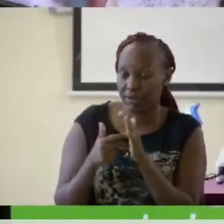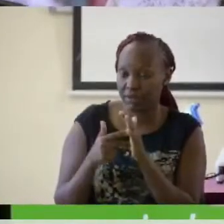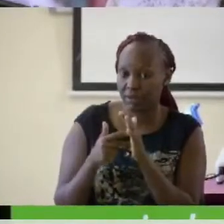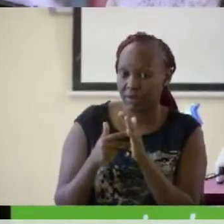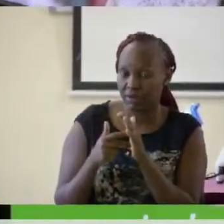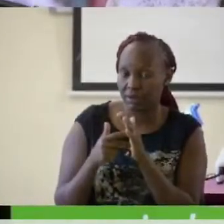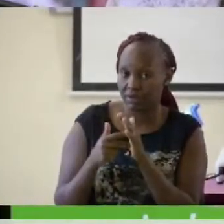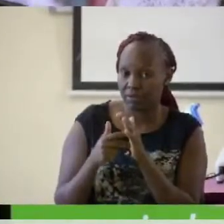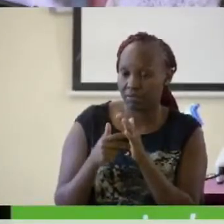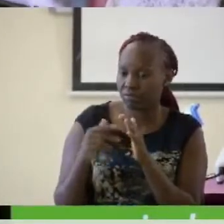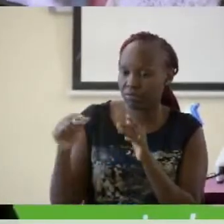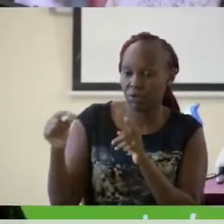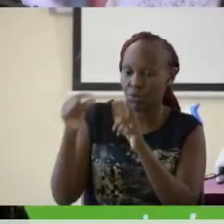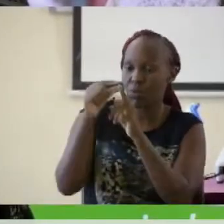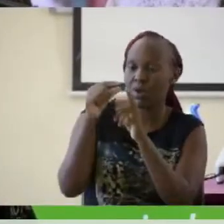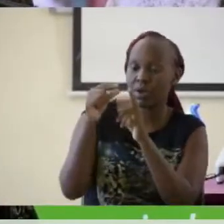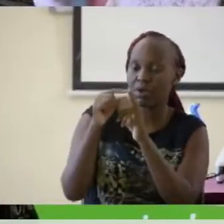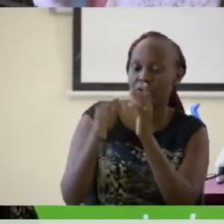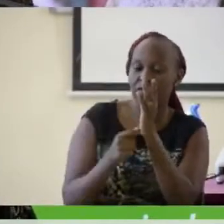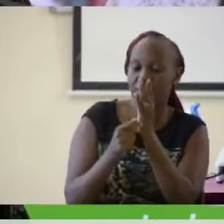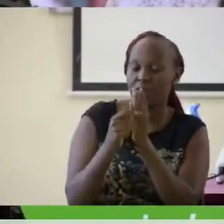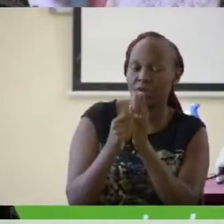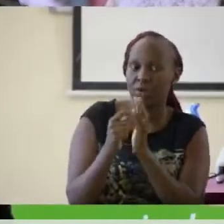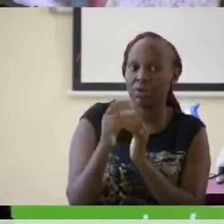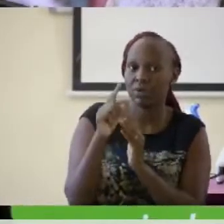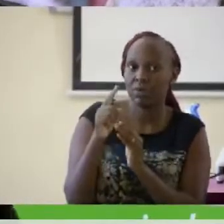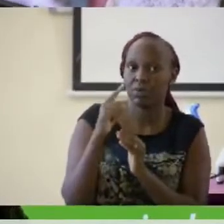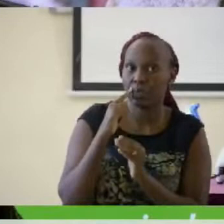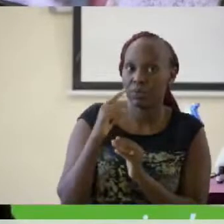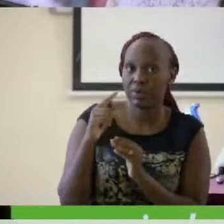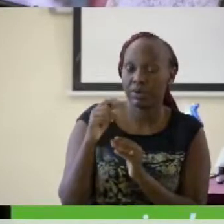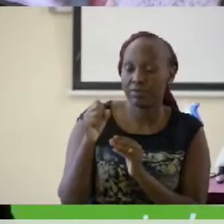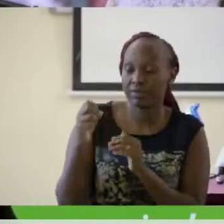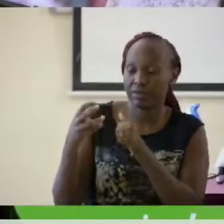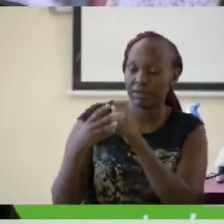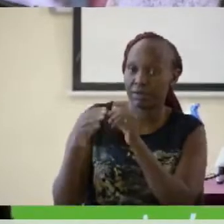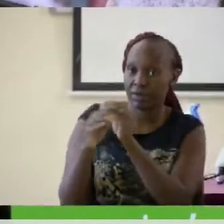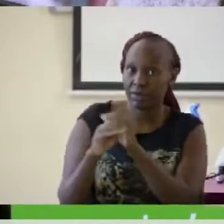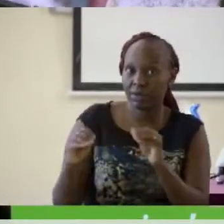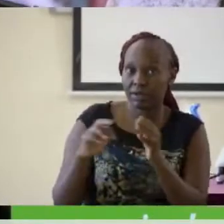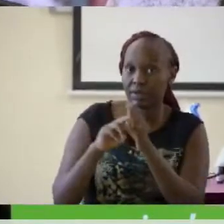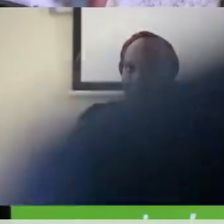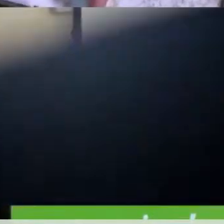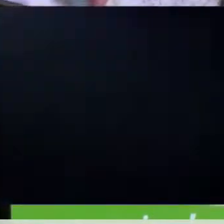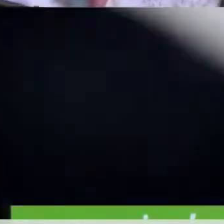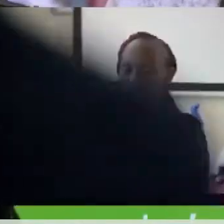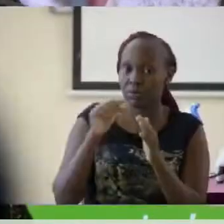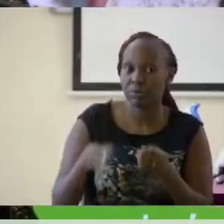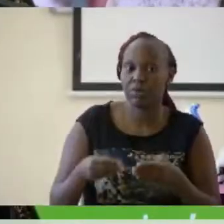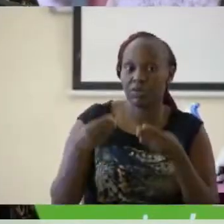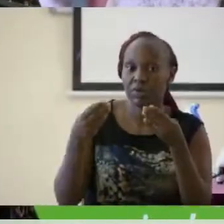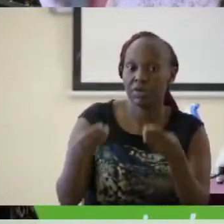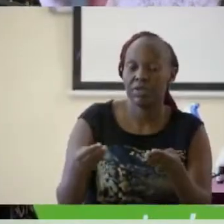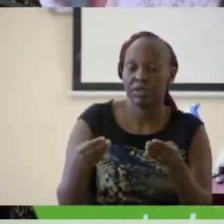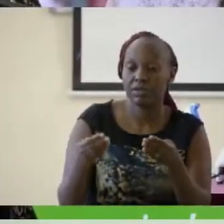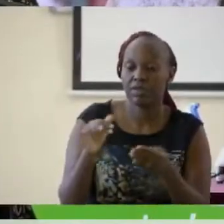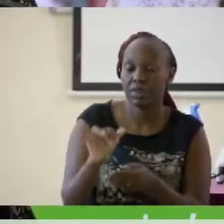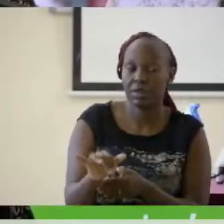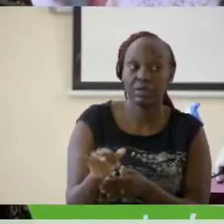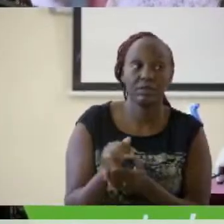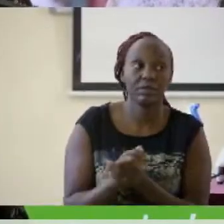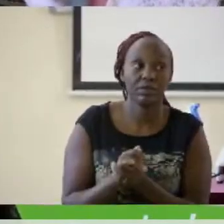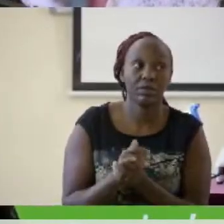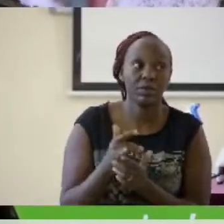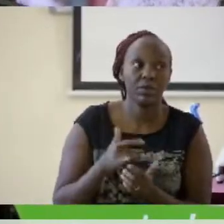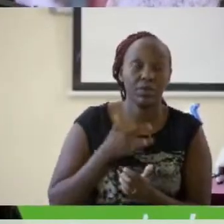not take the wording of Article 159. And because it doesn't, therefore it doesn't provide for it. And